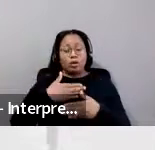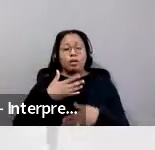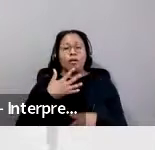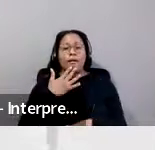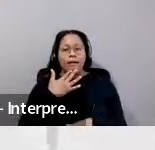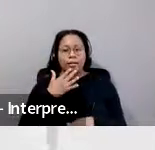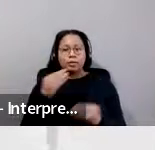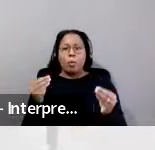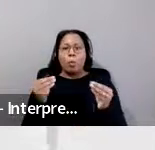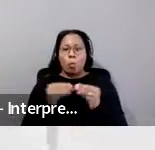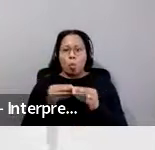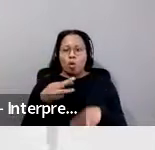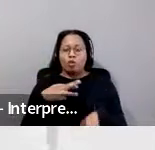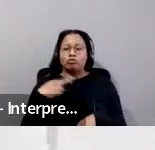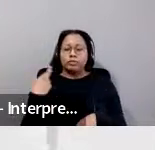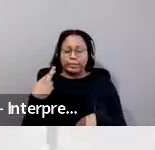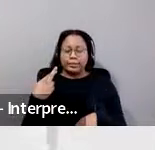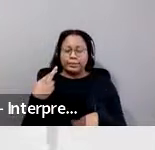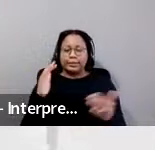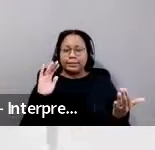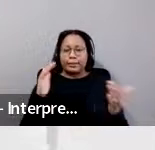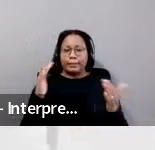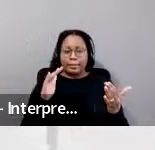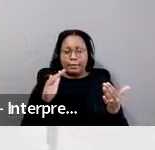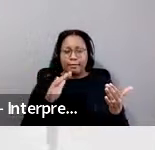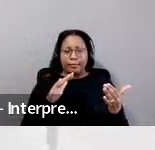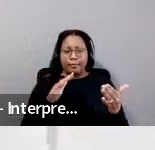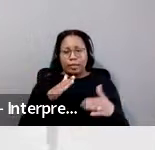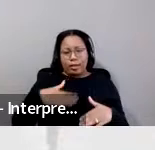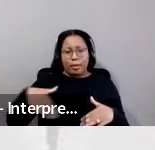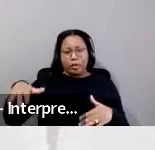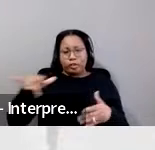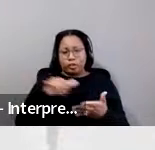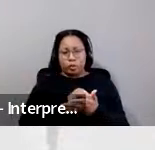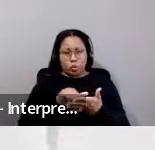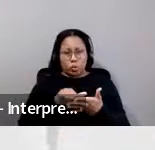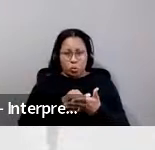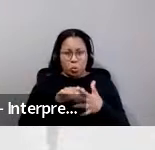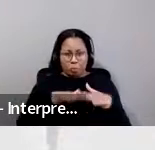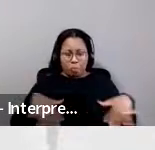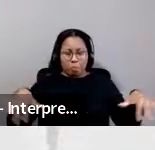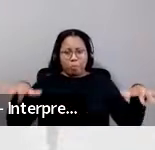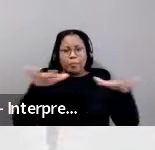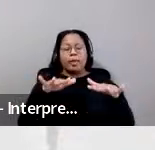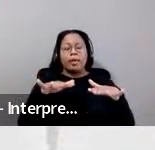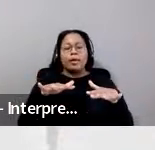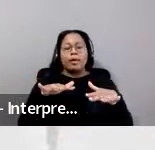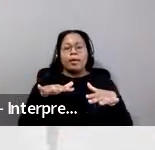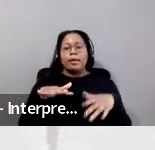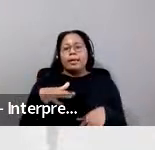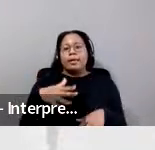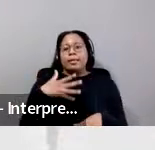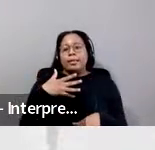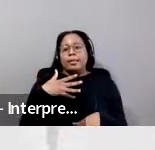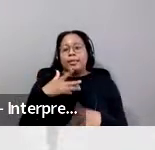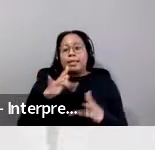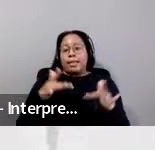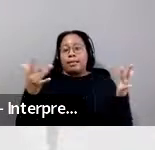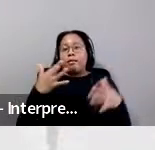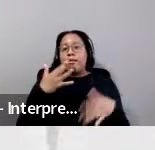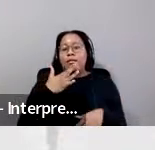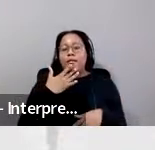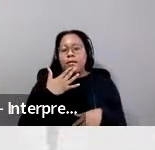risk relative to other New York City neighborhoods, and the lighter color represents lower risk relative to other New York